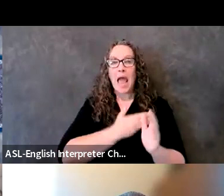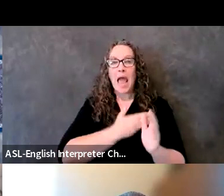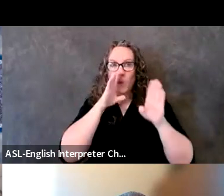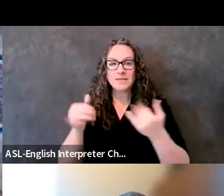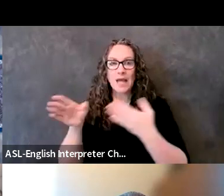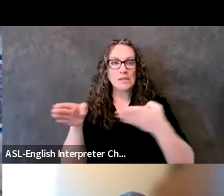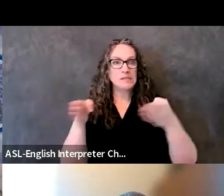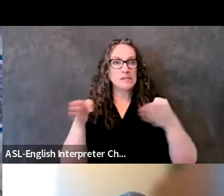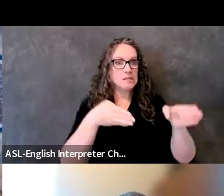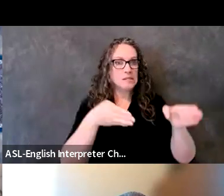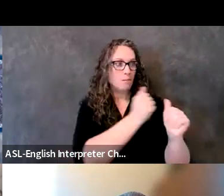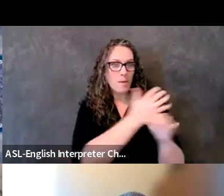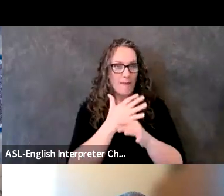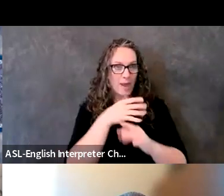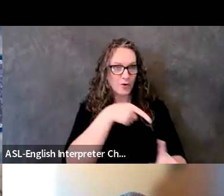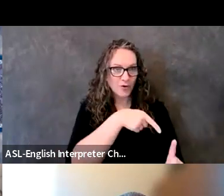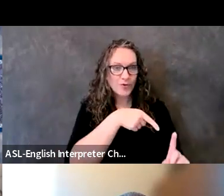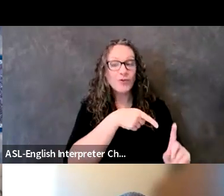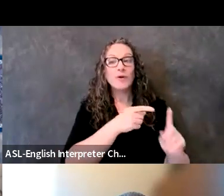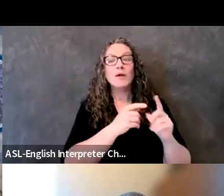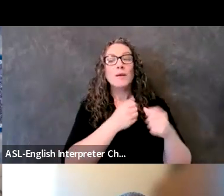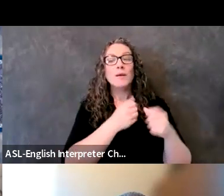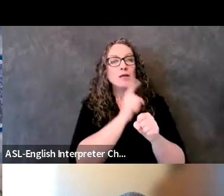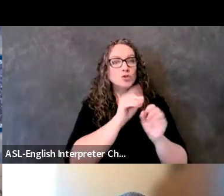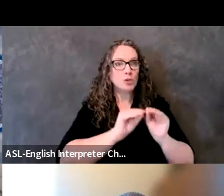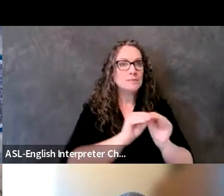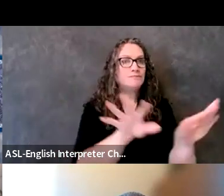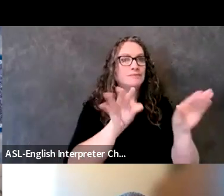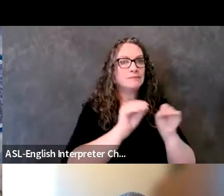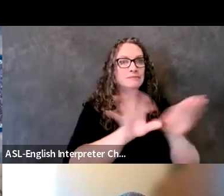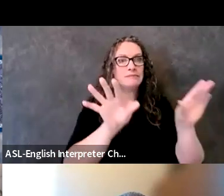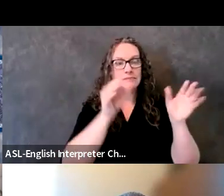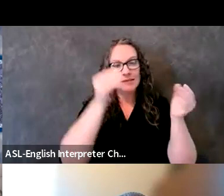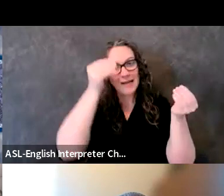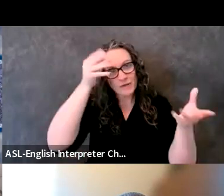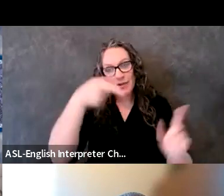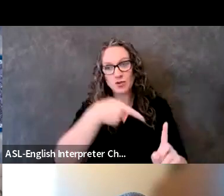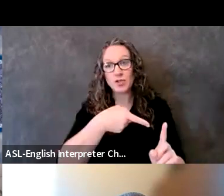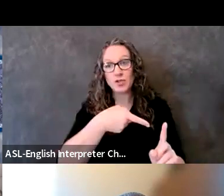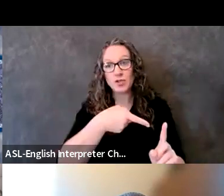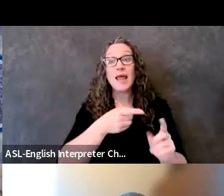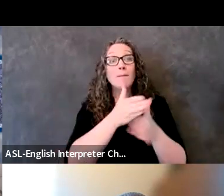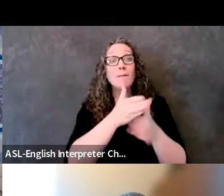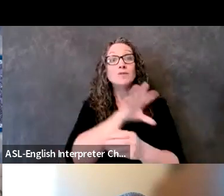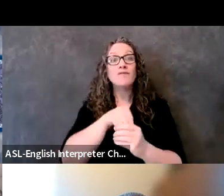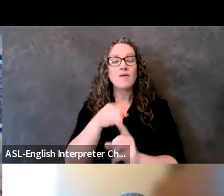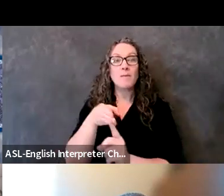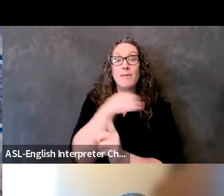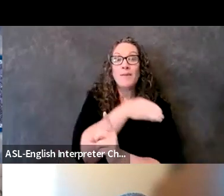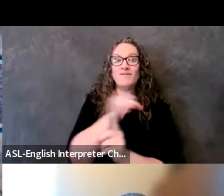side and making sure that we're getting that information out and we're getting partners involved before the disaster in order